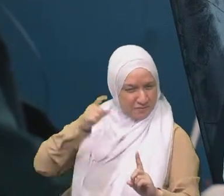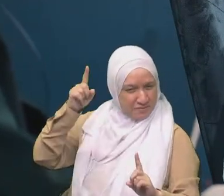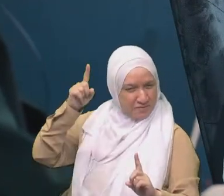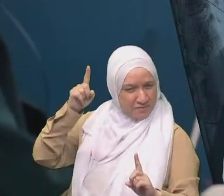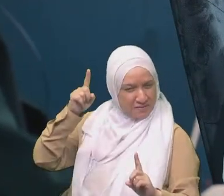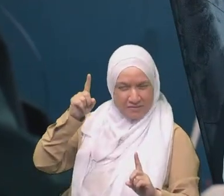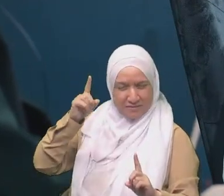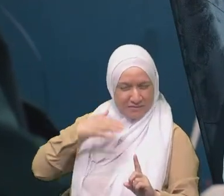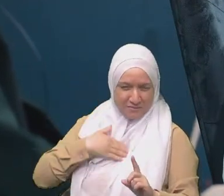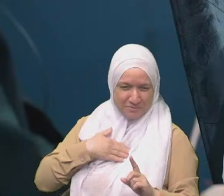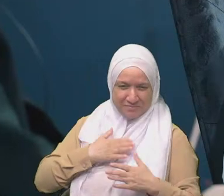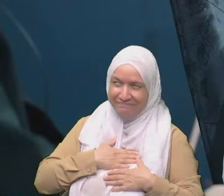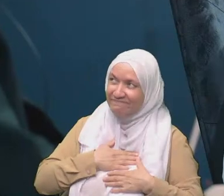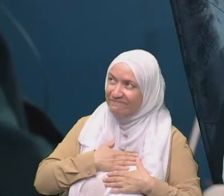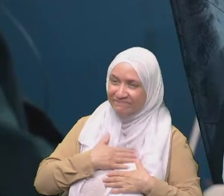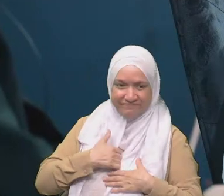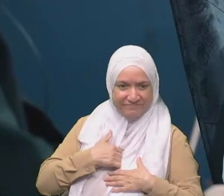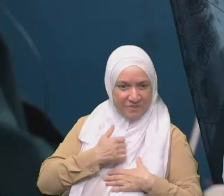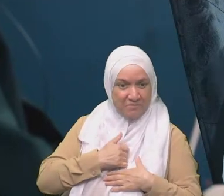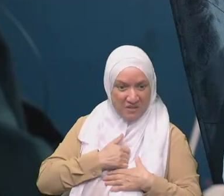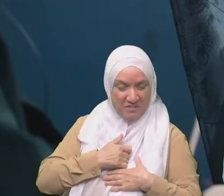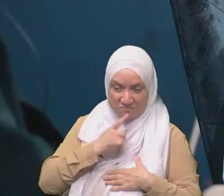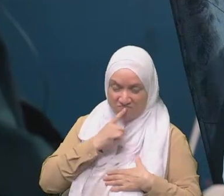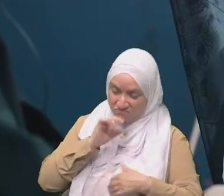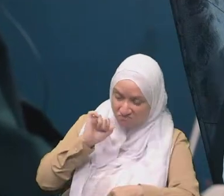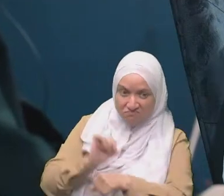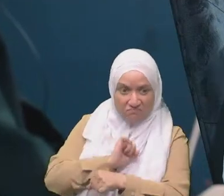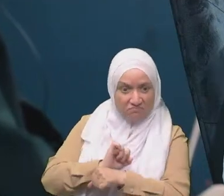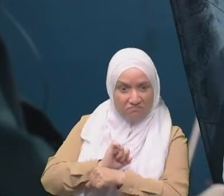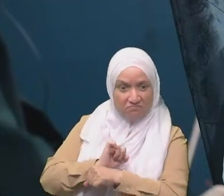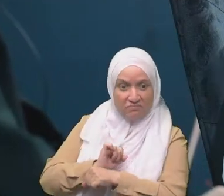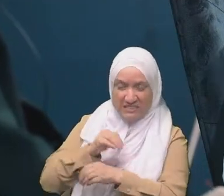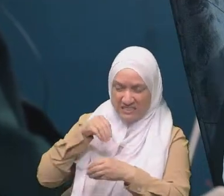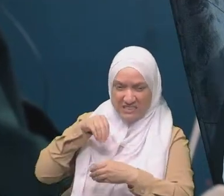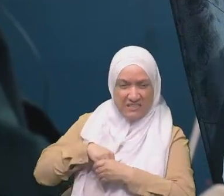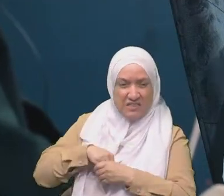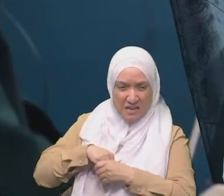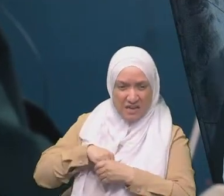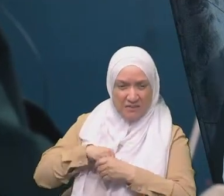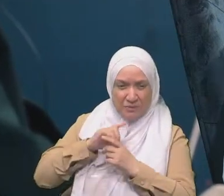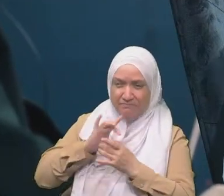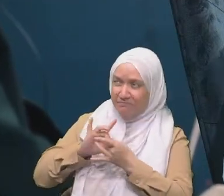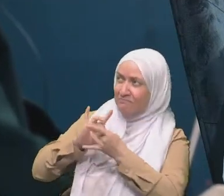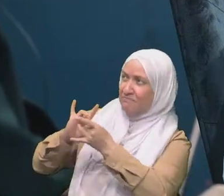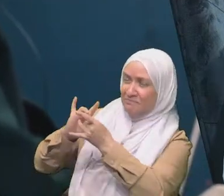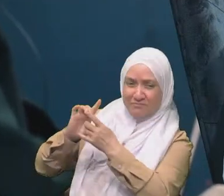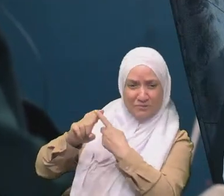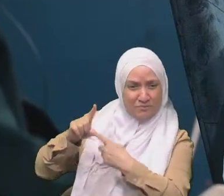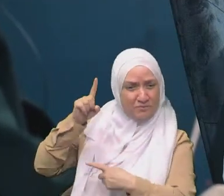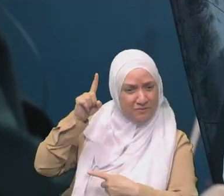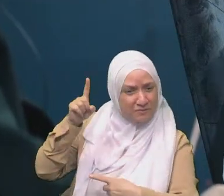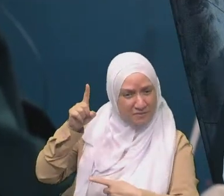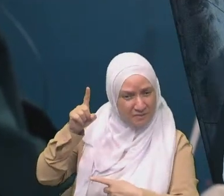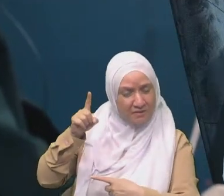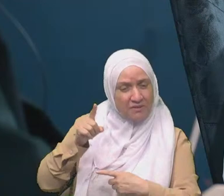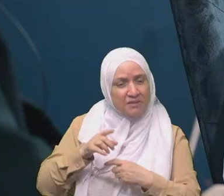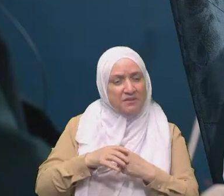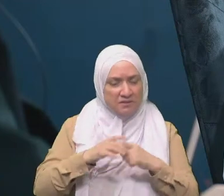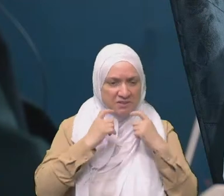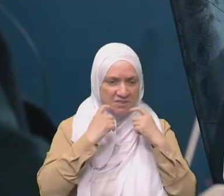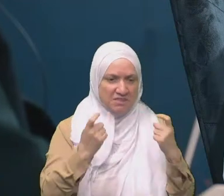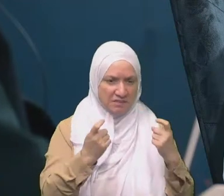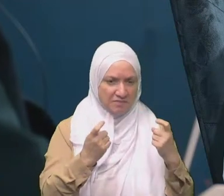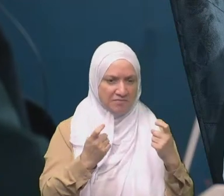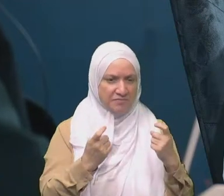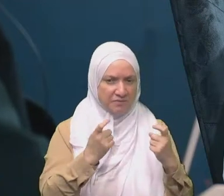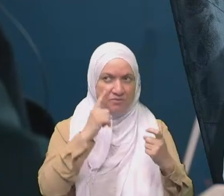back sincerely to Allah subhanahu wa ta'ala. That's what makes that sin, inshallah, go away. Again, as long as the tawbah